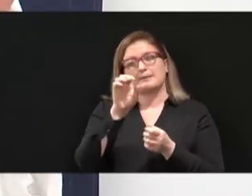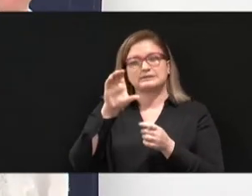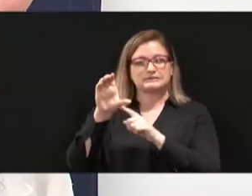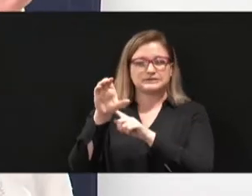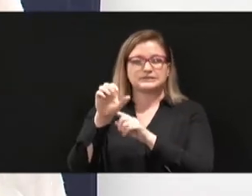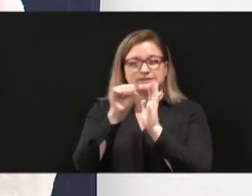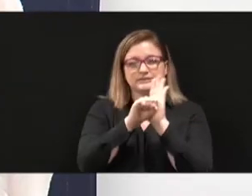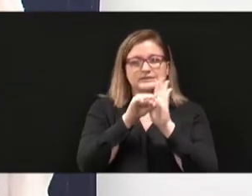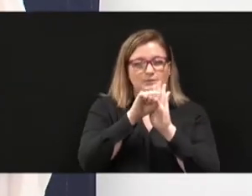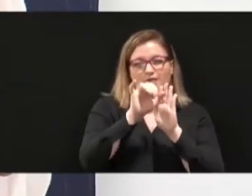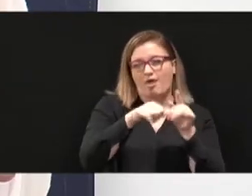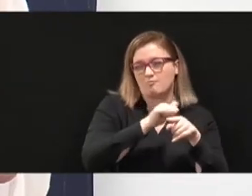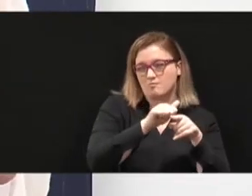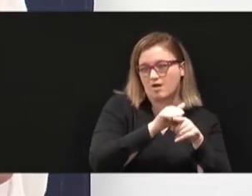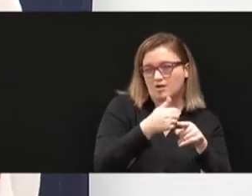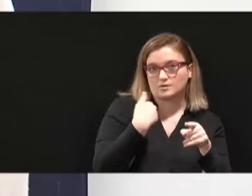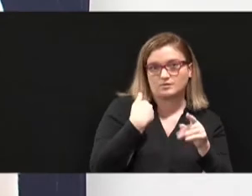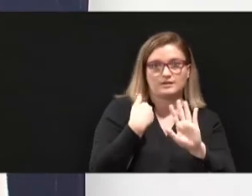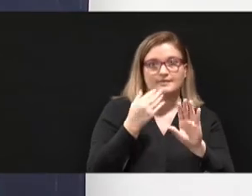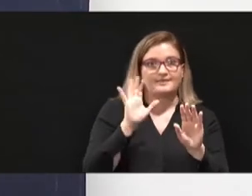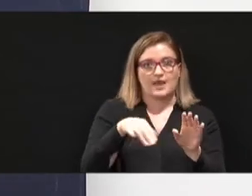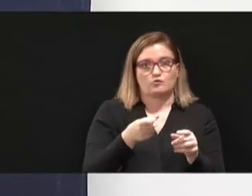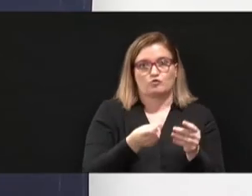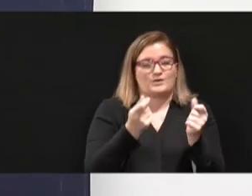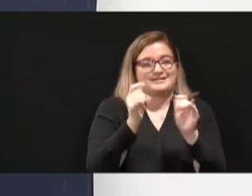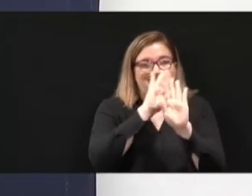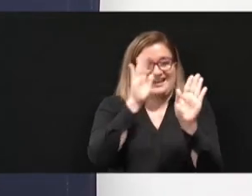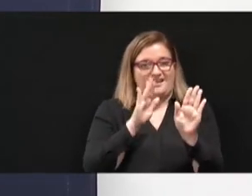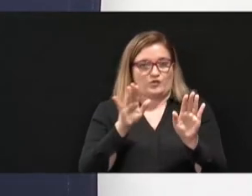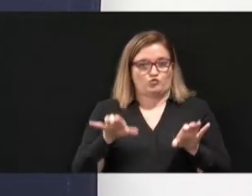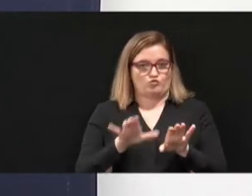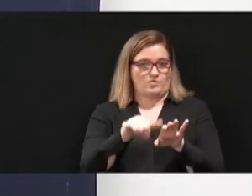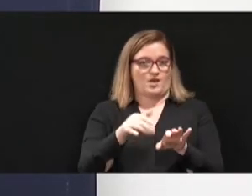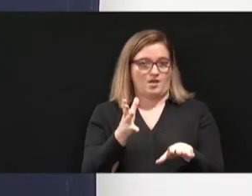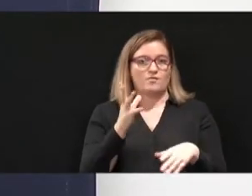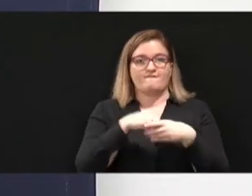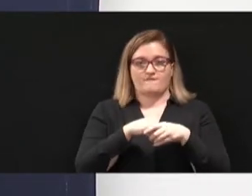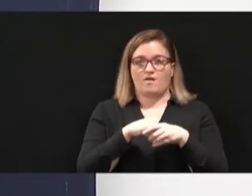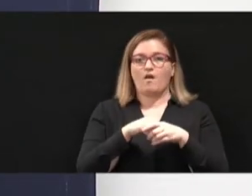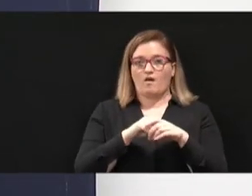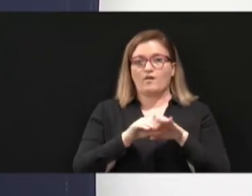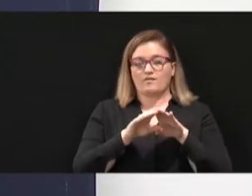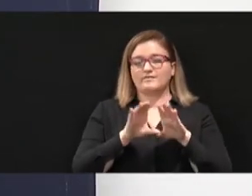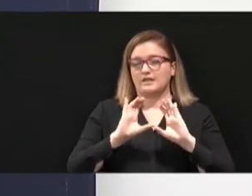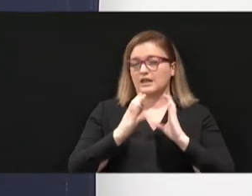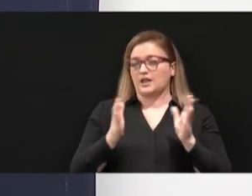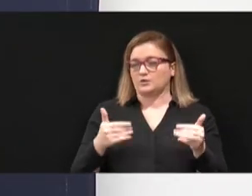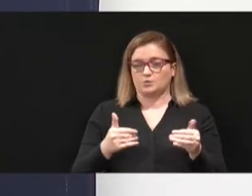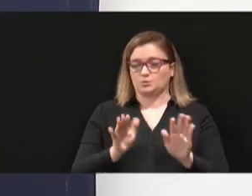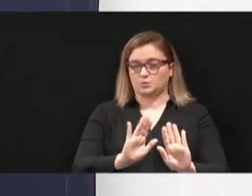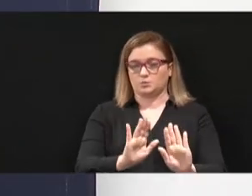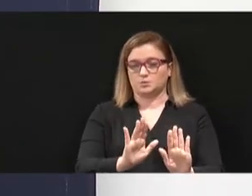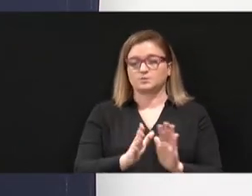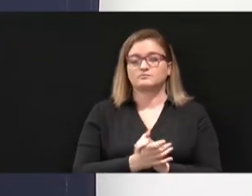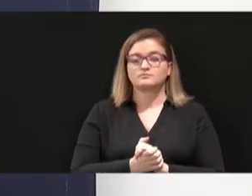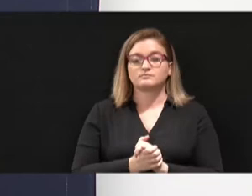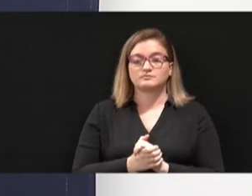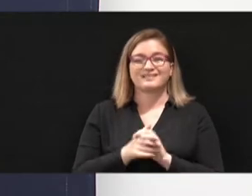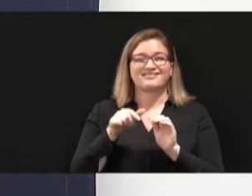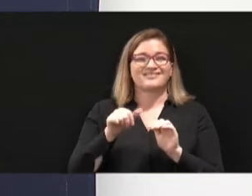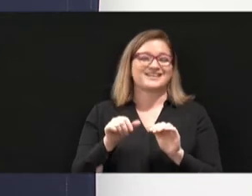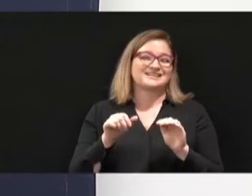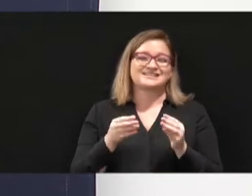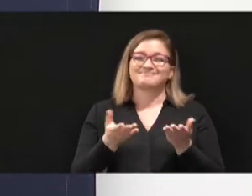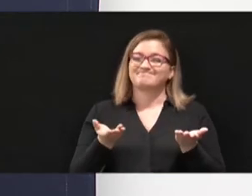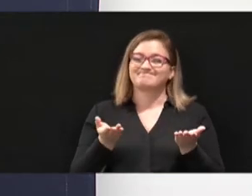symbols, but that was really quick. I would never do that in the classroom with children. It is synthetic, which means you use all